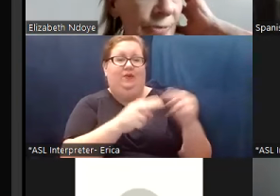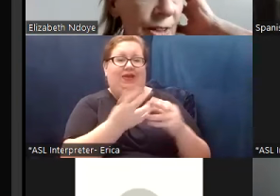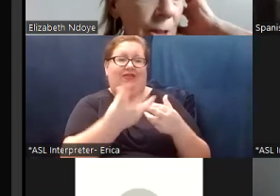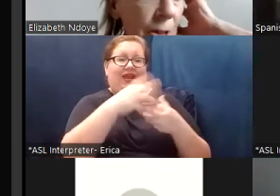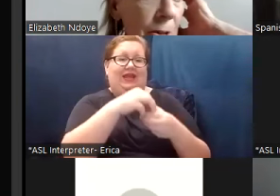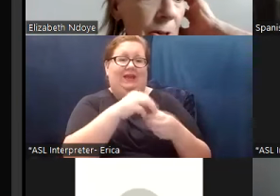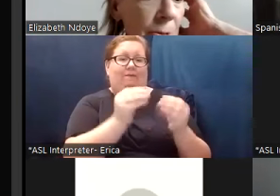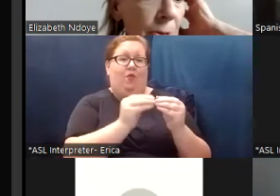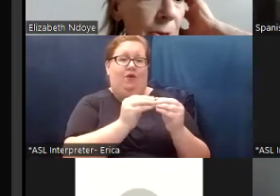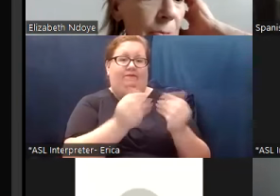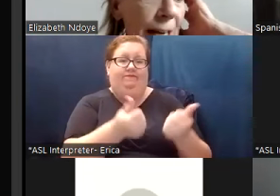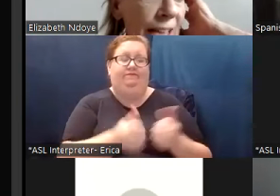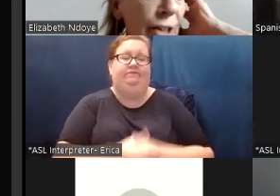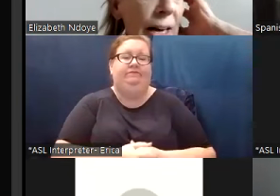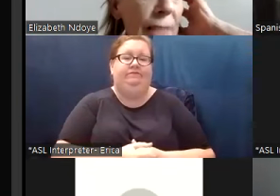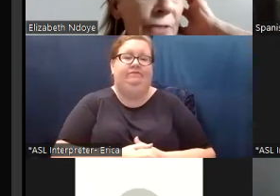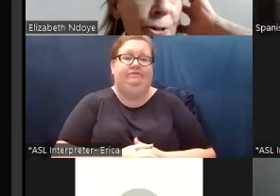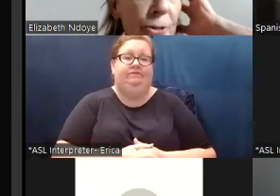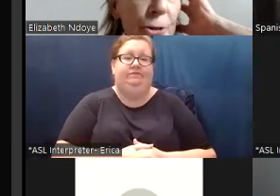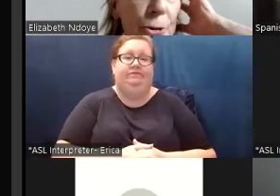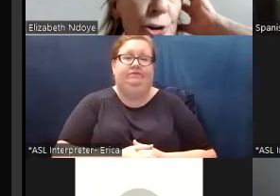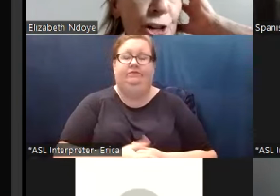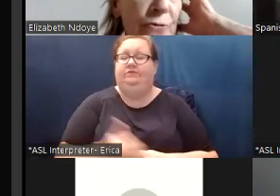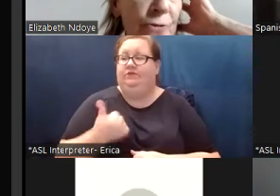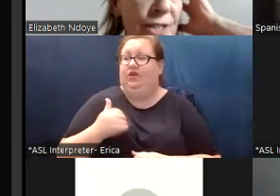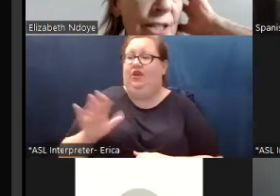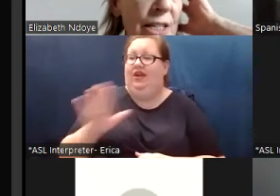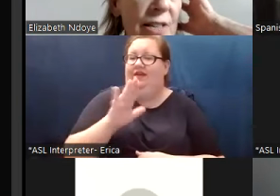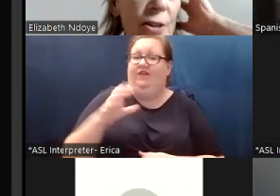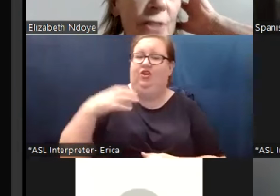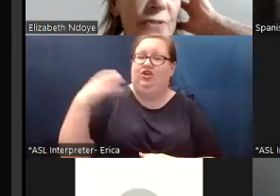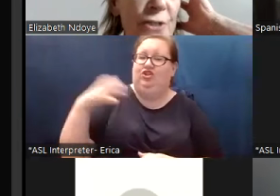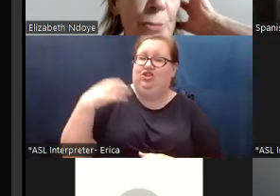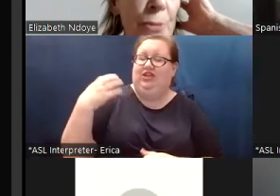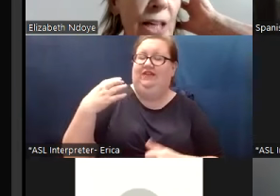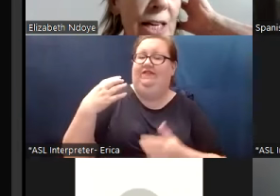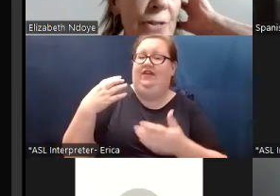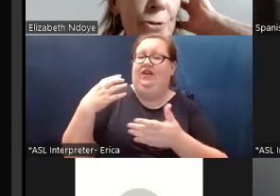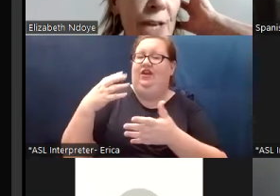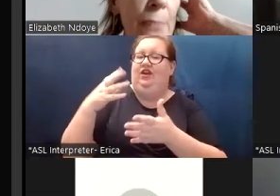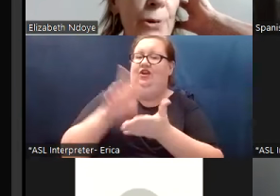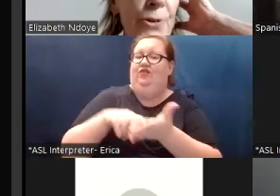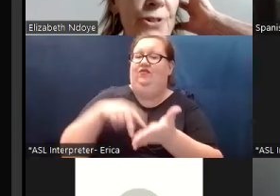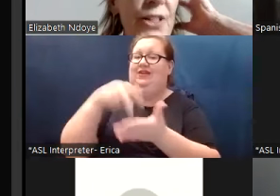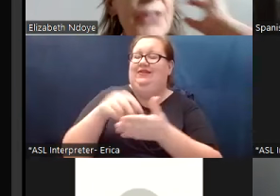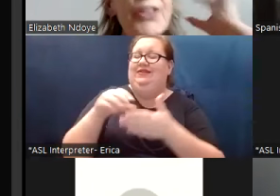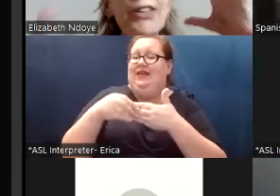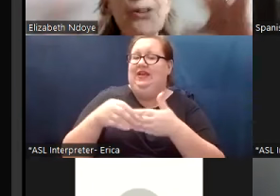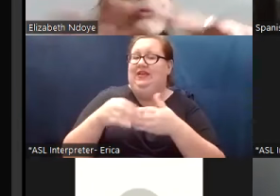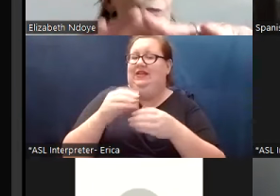more. You have your chief resiliency officer, but under